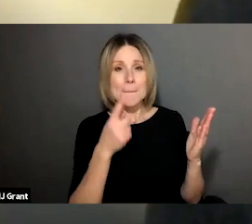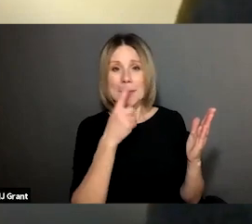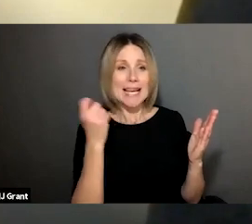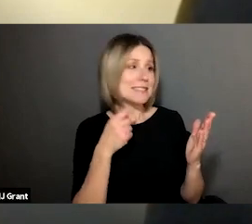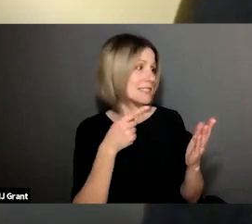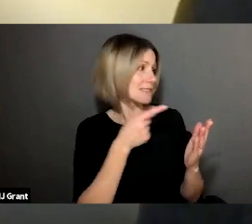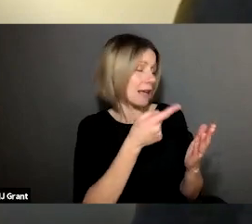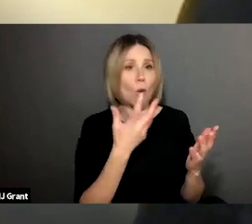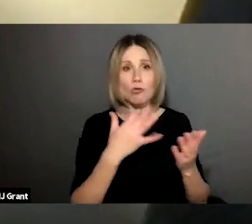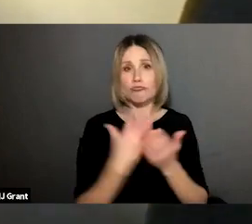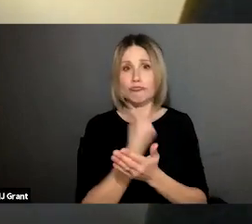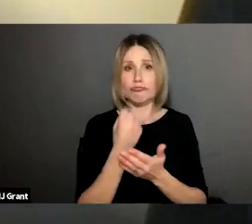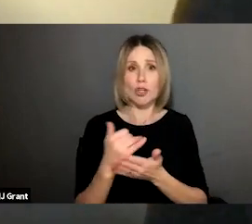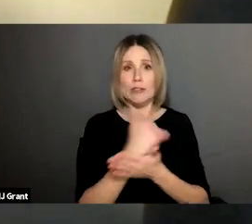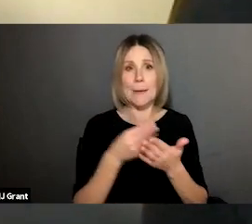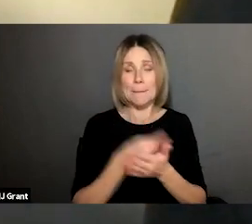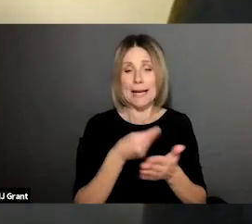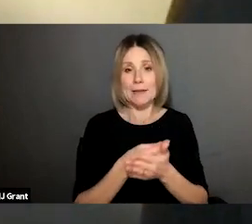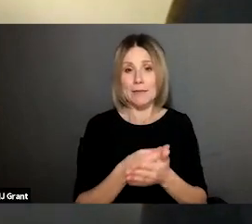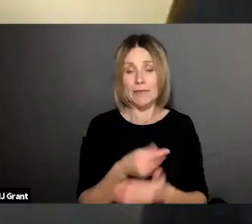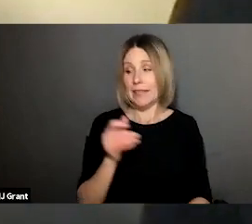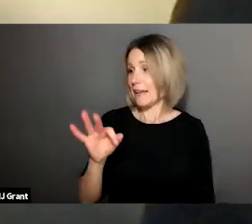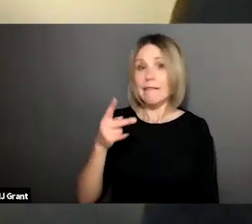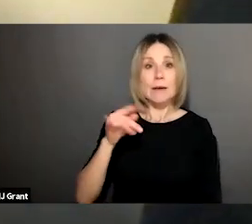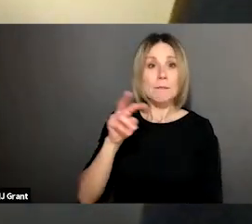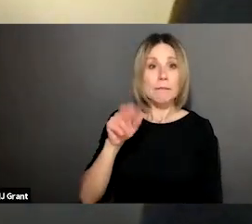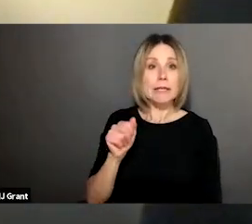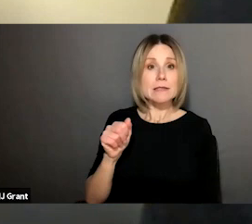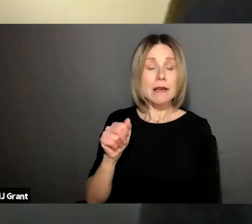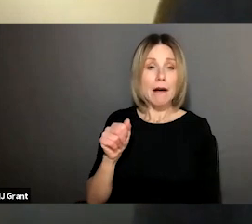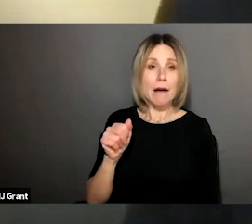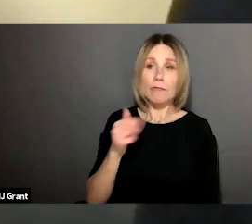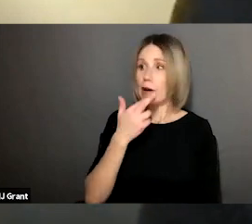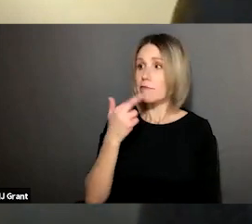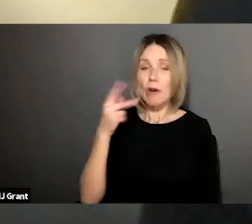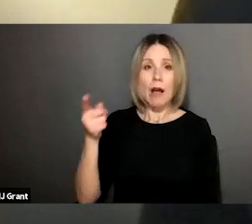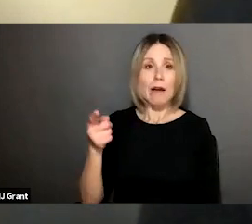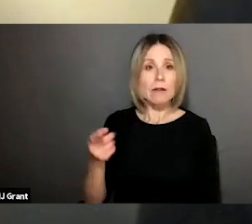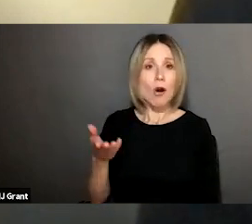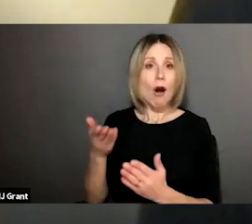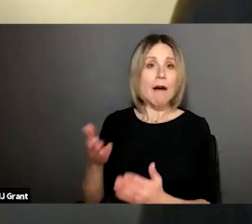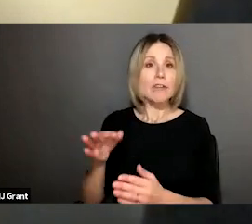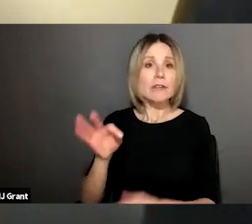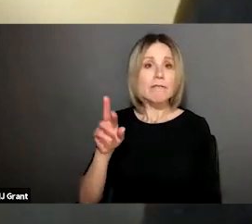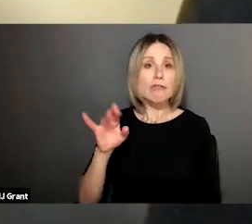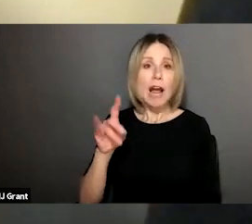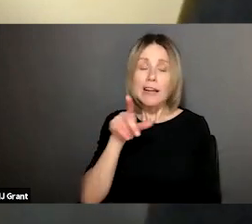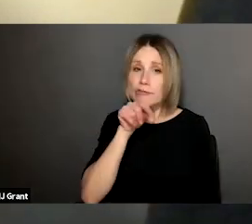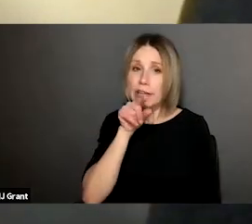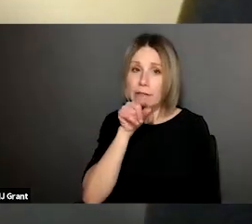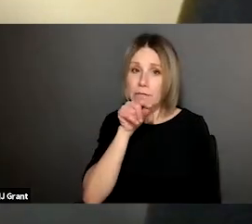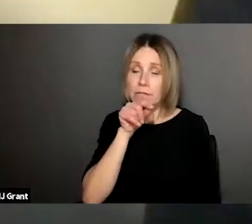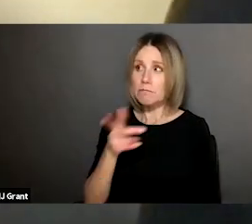If someone puts fried chicken on the menu at the pizza place, I want to know why. Yeah. You know, and so and the best way to figure out why is to order